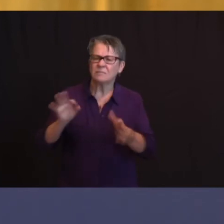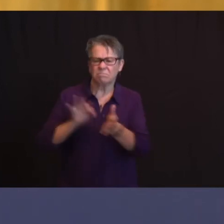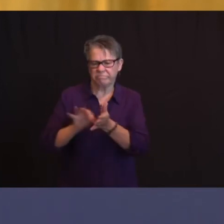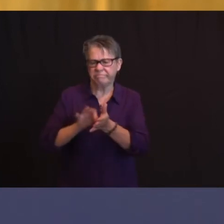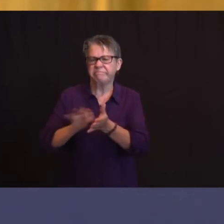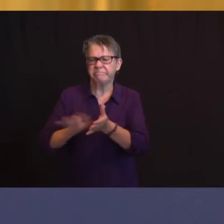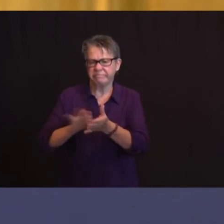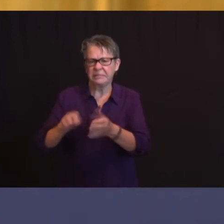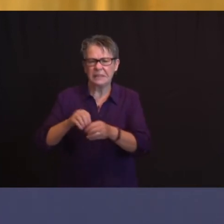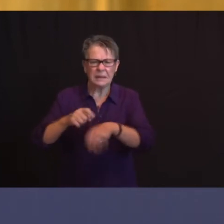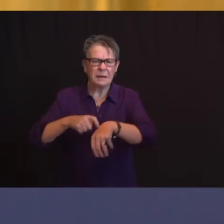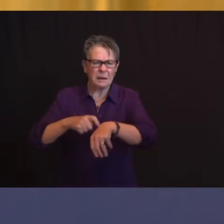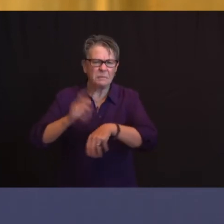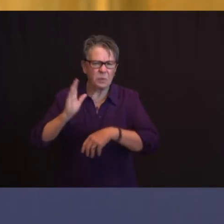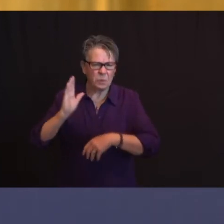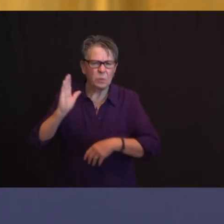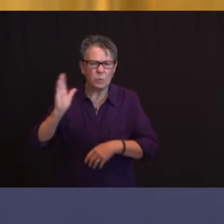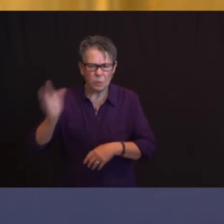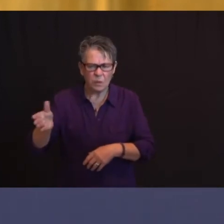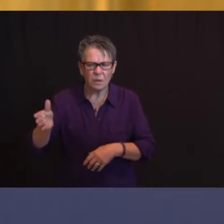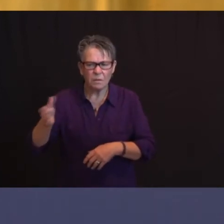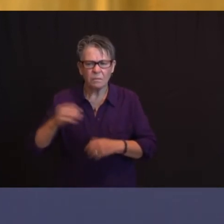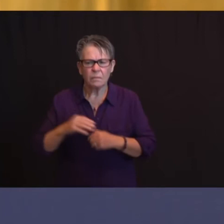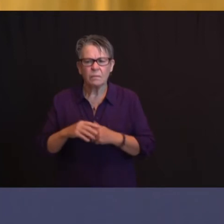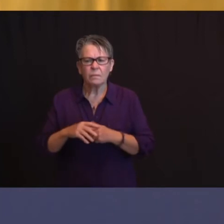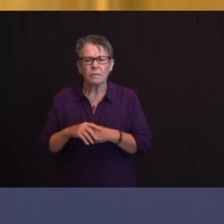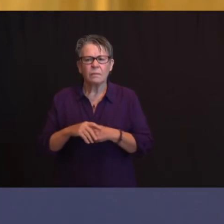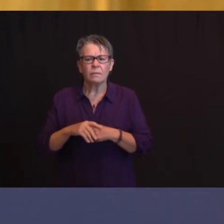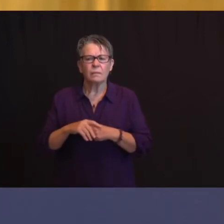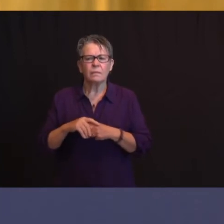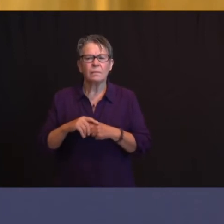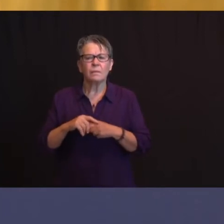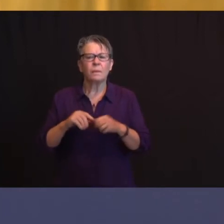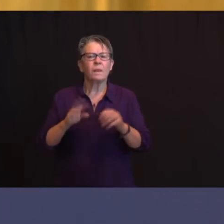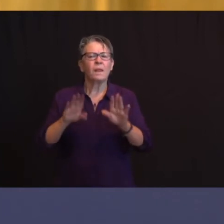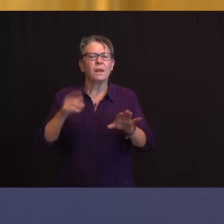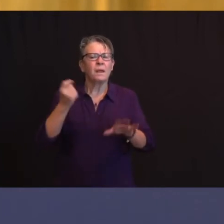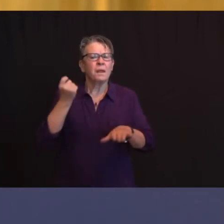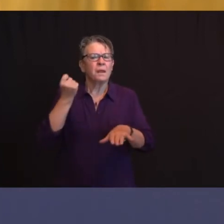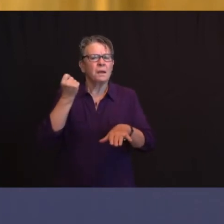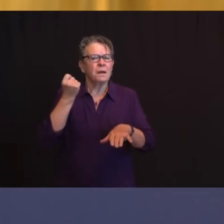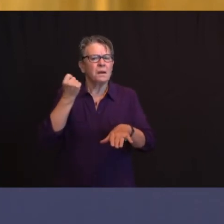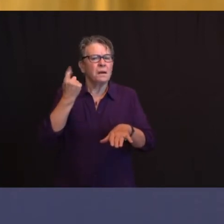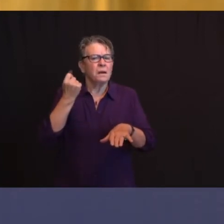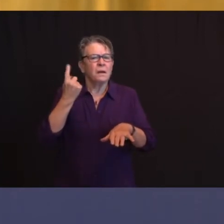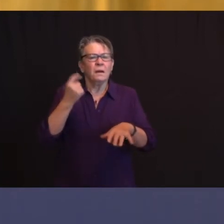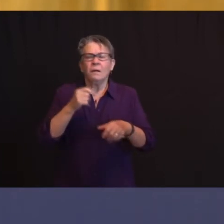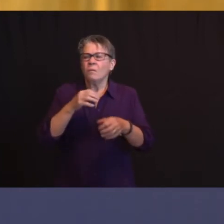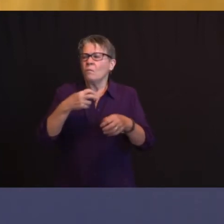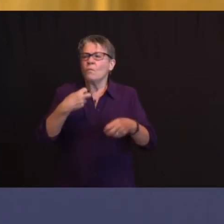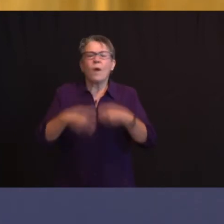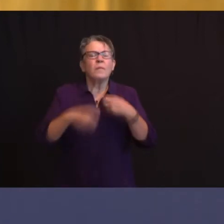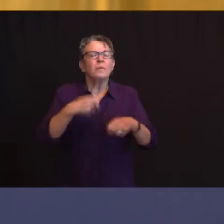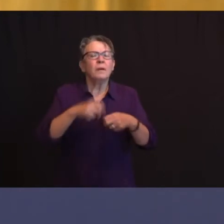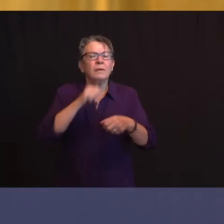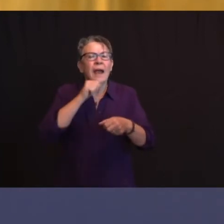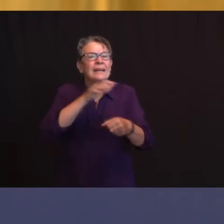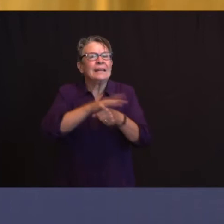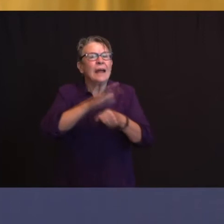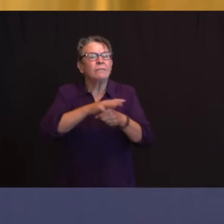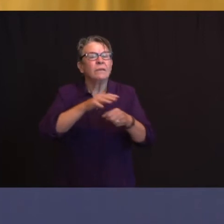in-person early voting. I'm a big believer, and I hope we can get there. It requires an investment. One place